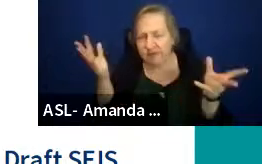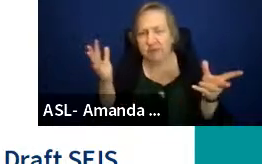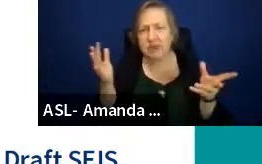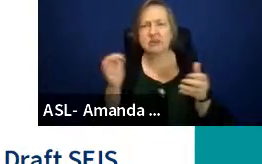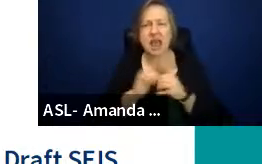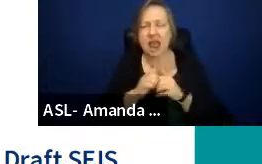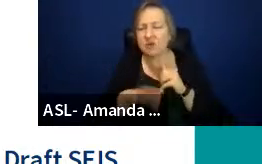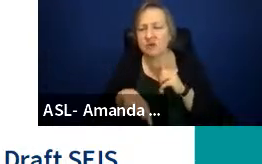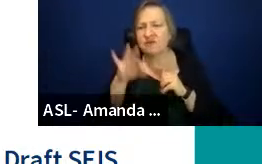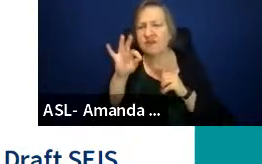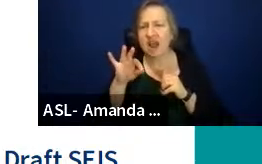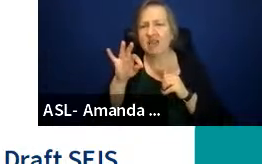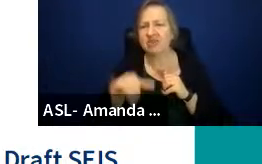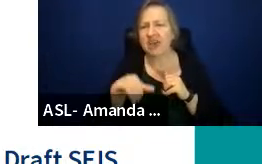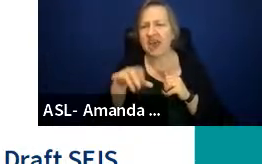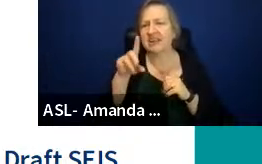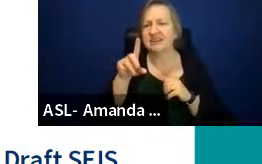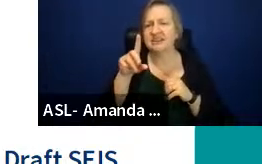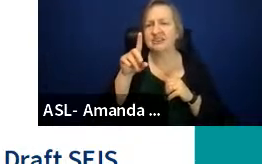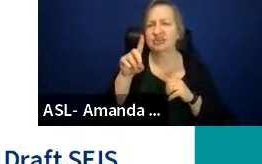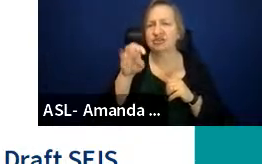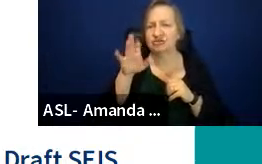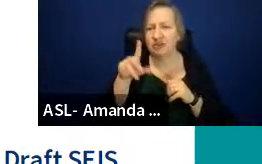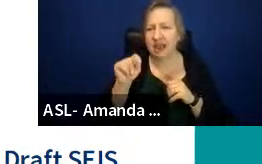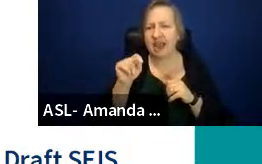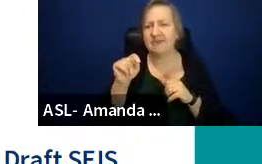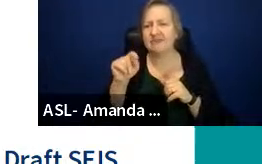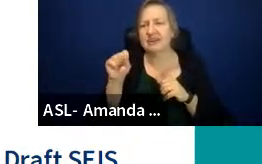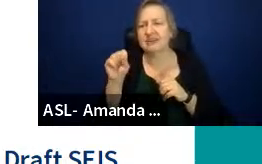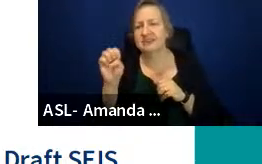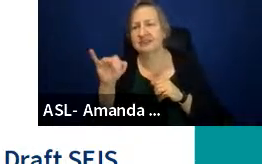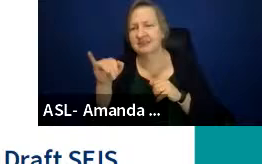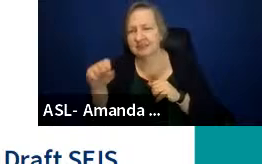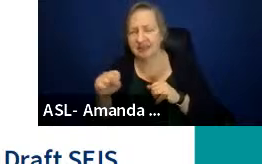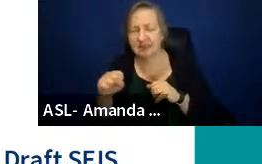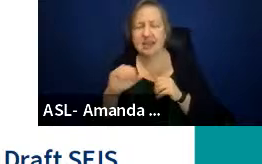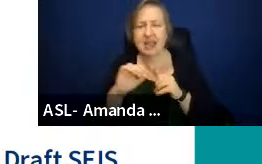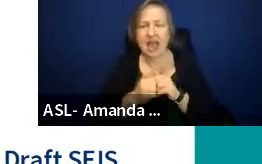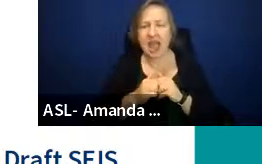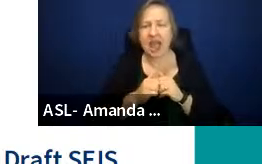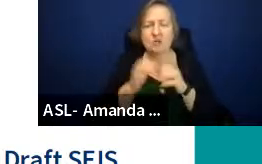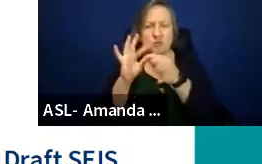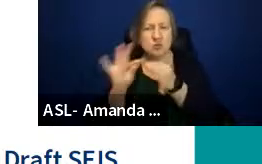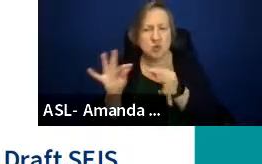find the draft document, how to comment, how to ask questions.